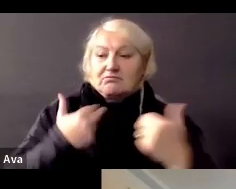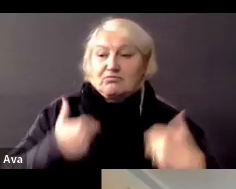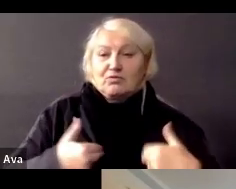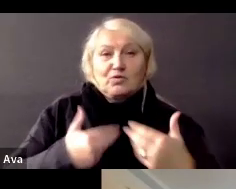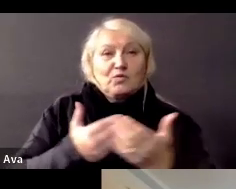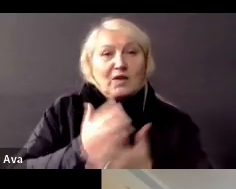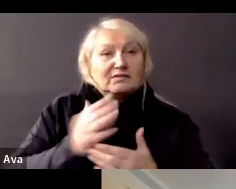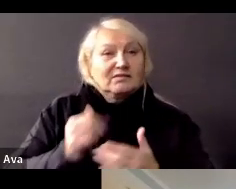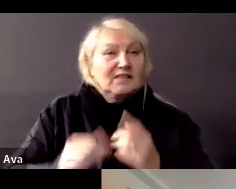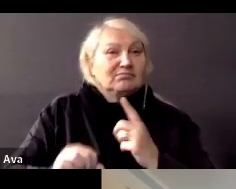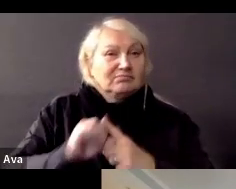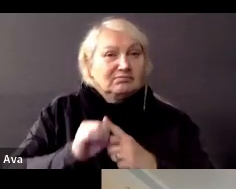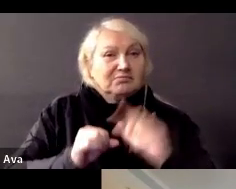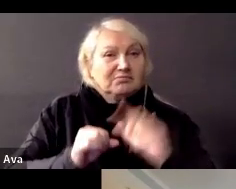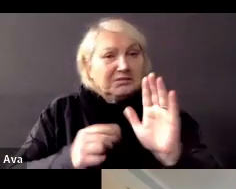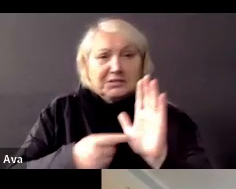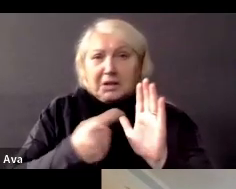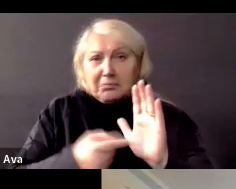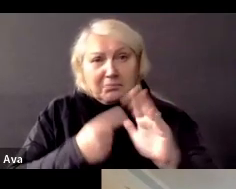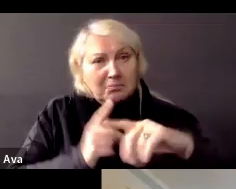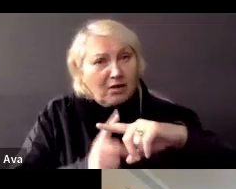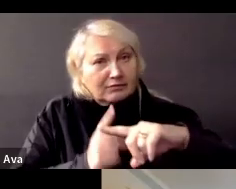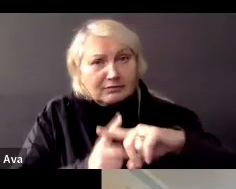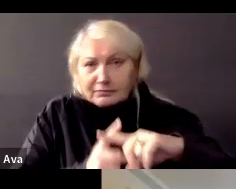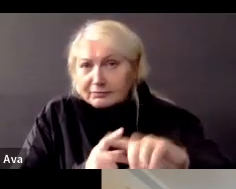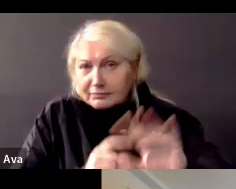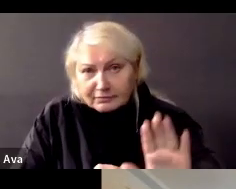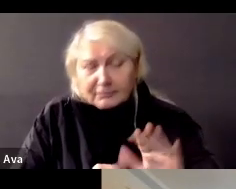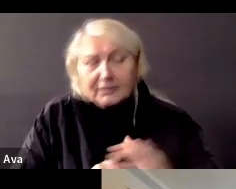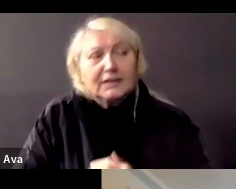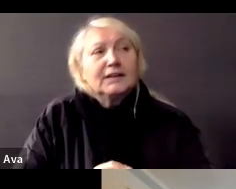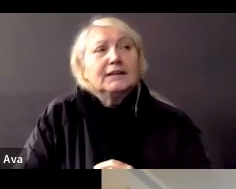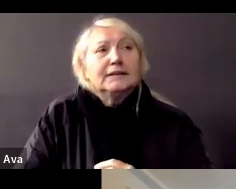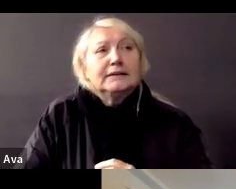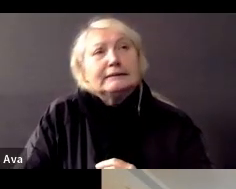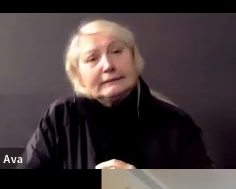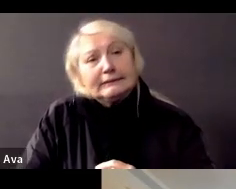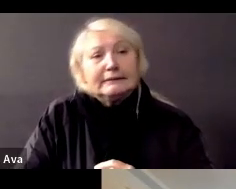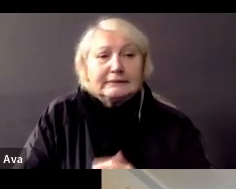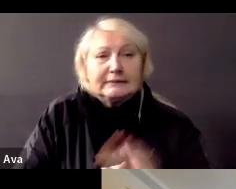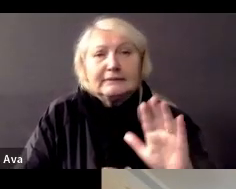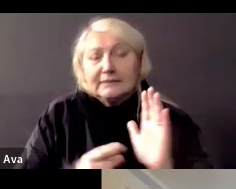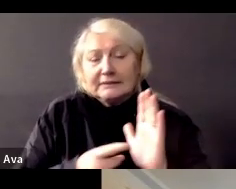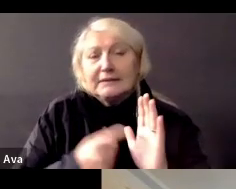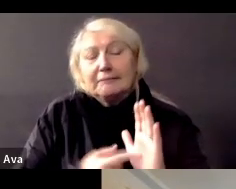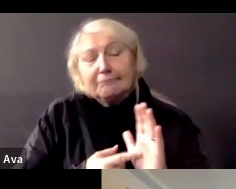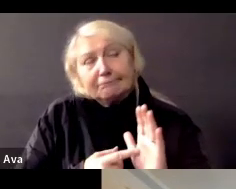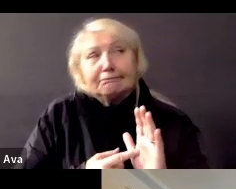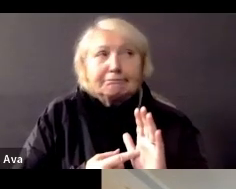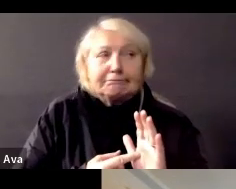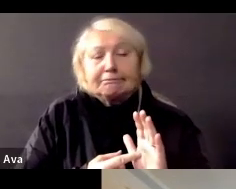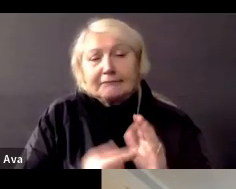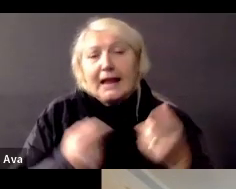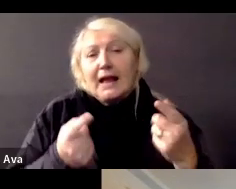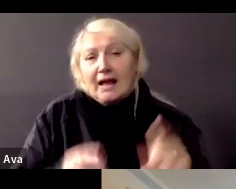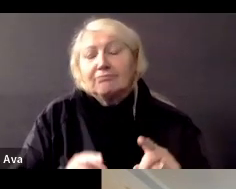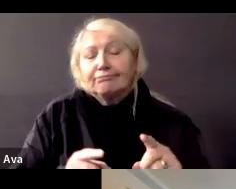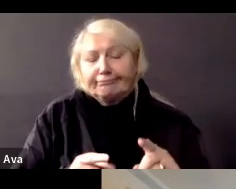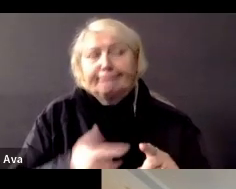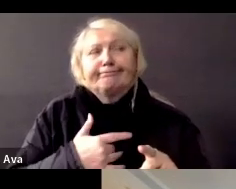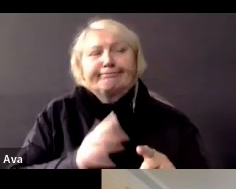sometimes in a positive way, sometimes unfortunately it's negative experiences that when we try